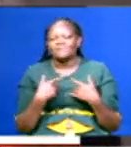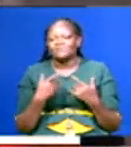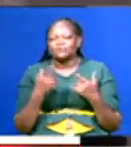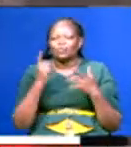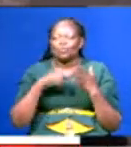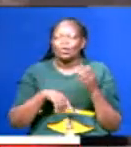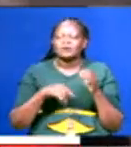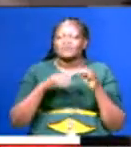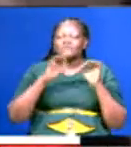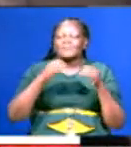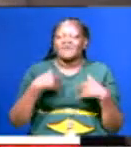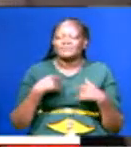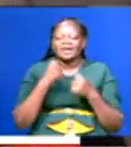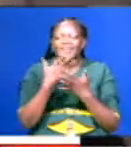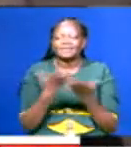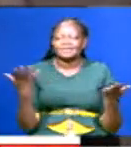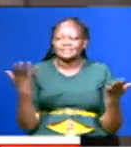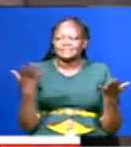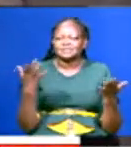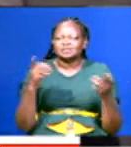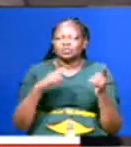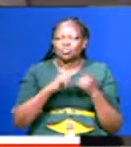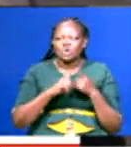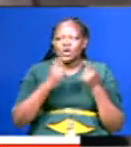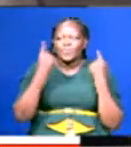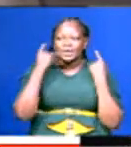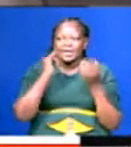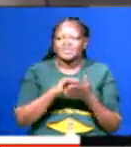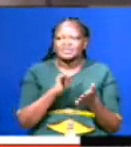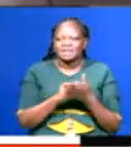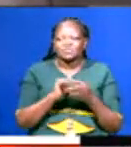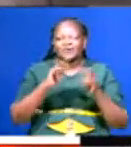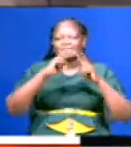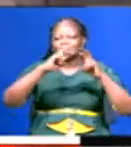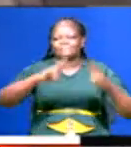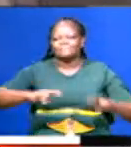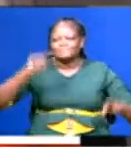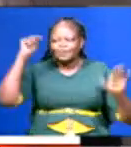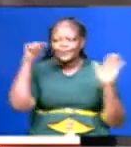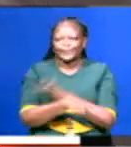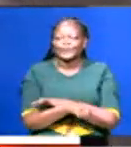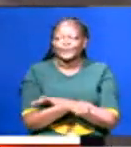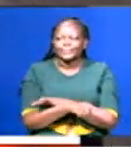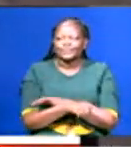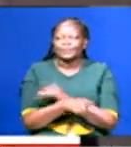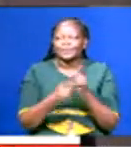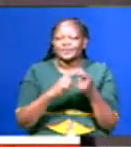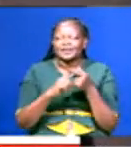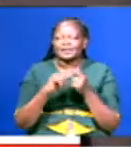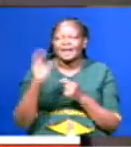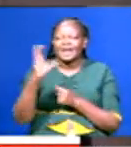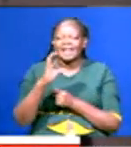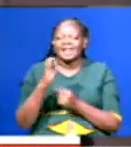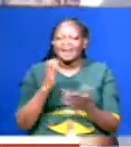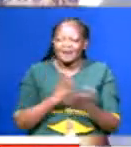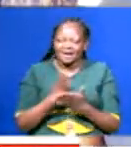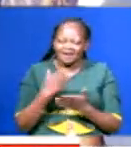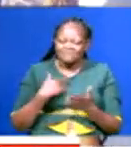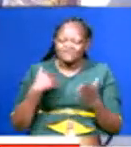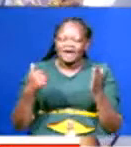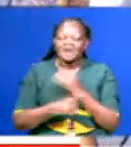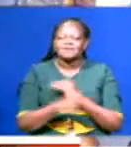has, and other things. So when we realized that they were on a fishing expedition, our client invoked his right under Article